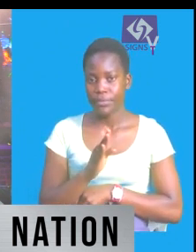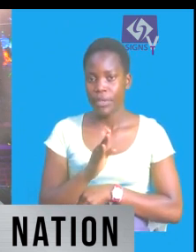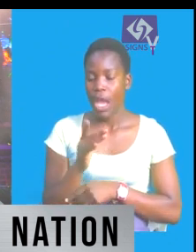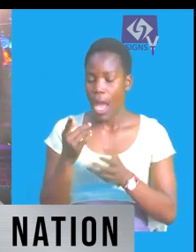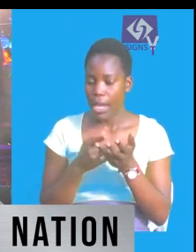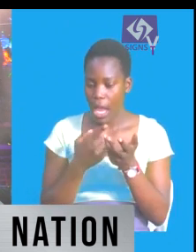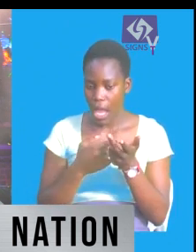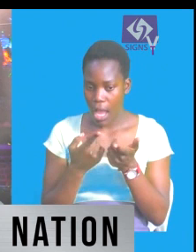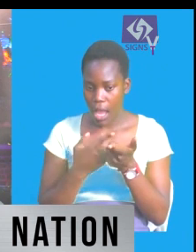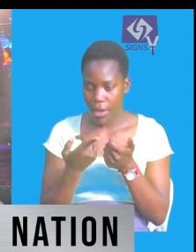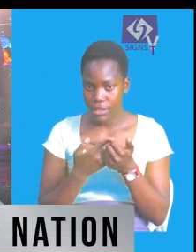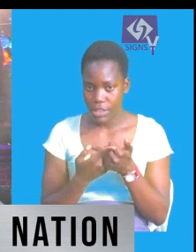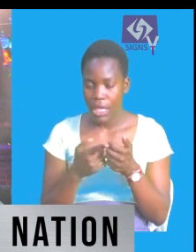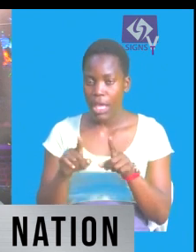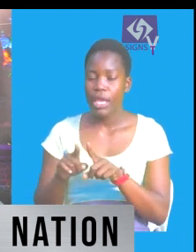counting or